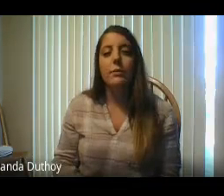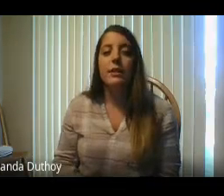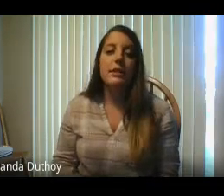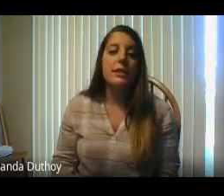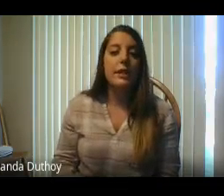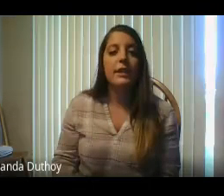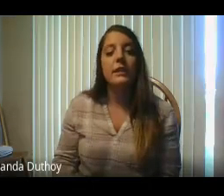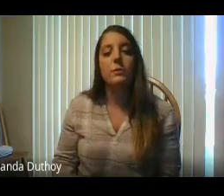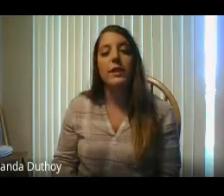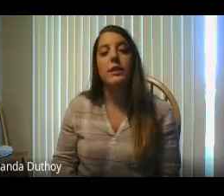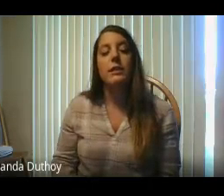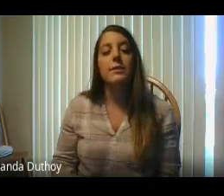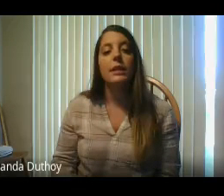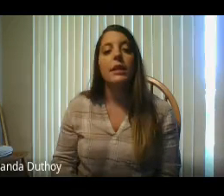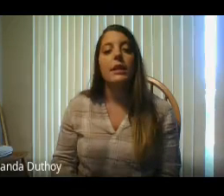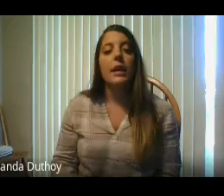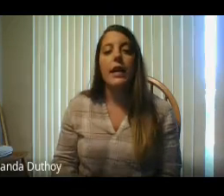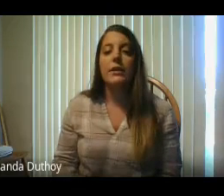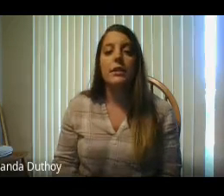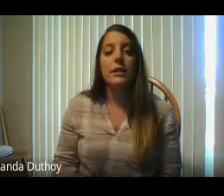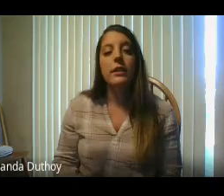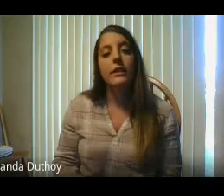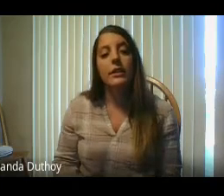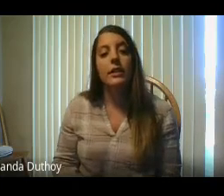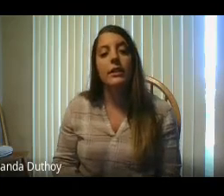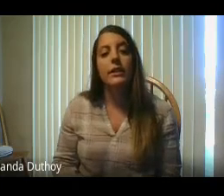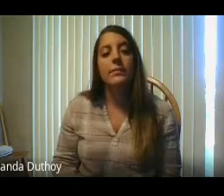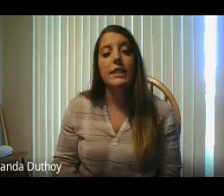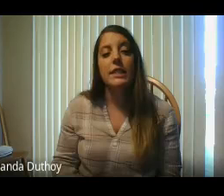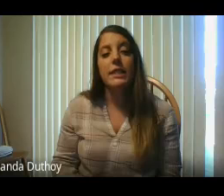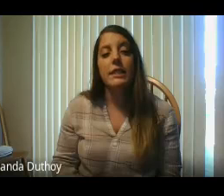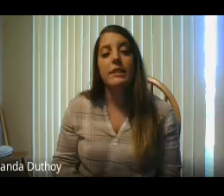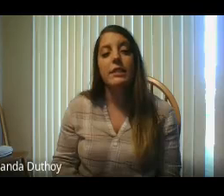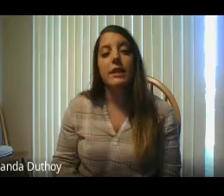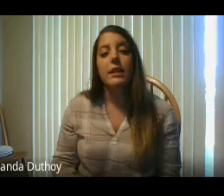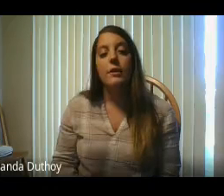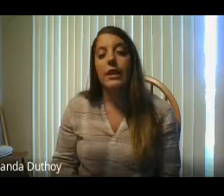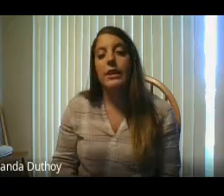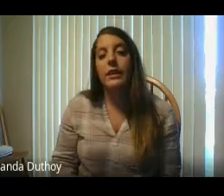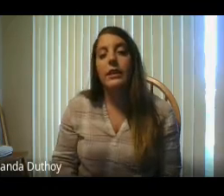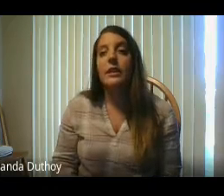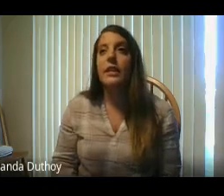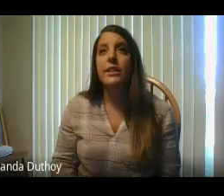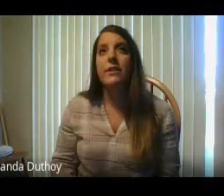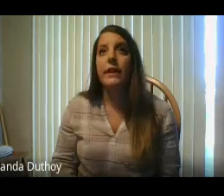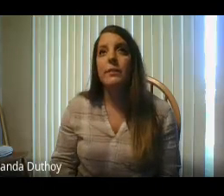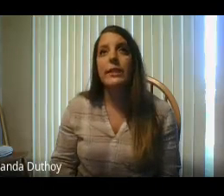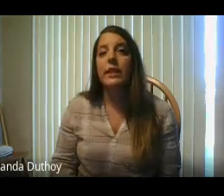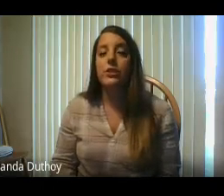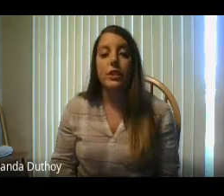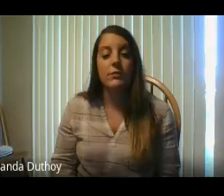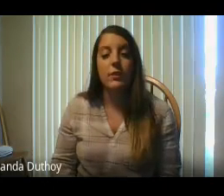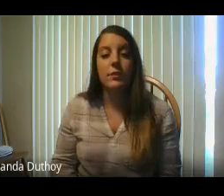week, months, years, weeks, calendar, seasons, weather, things in